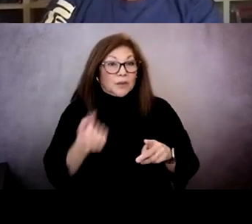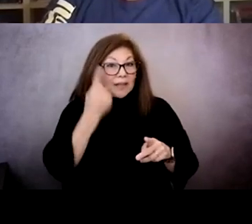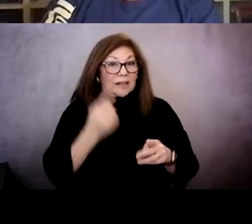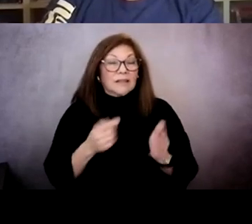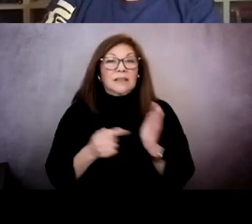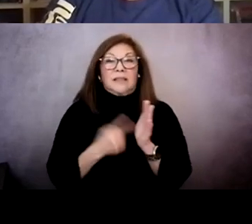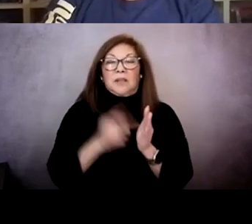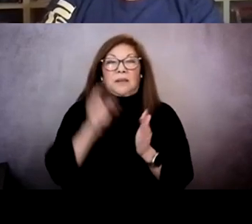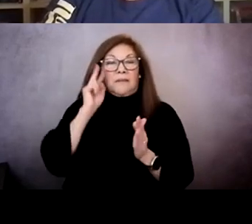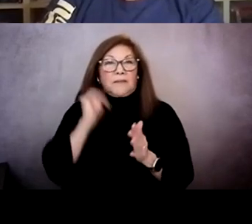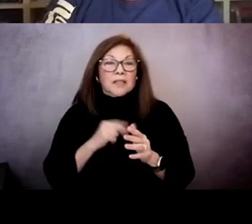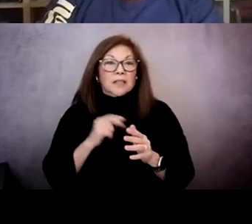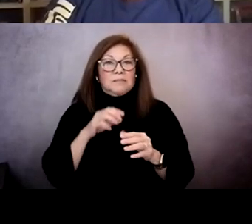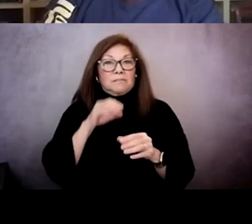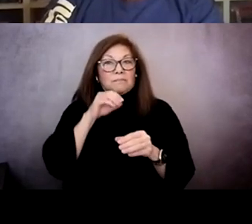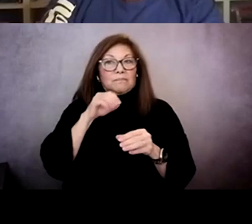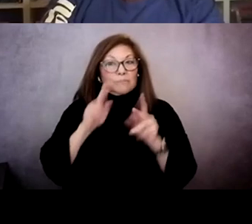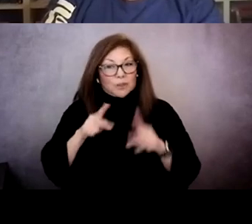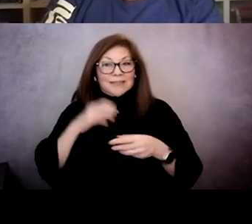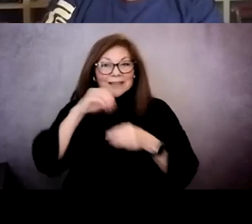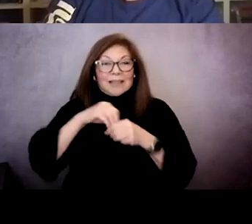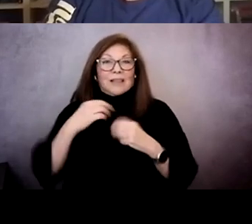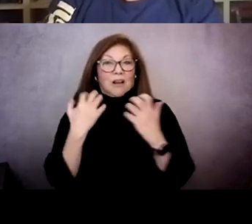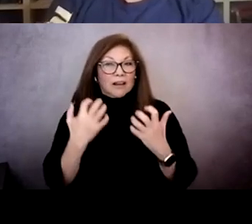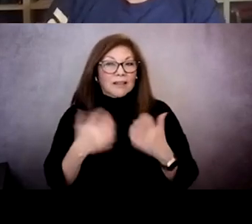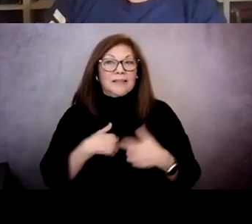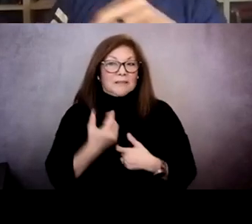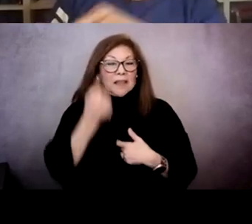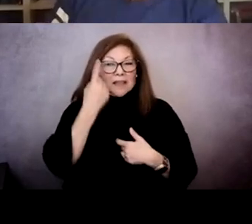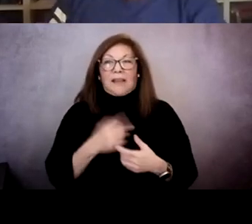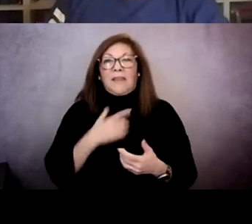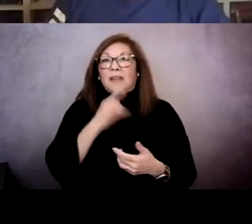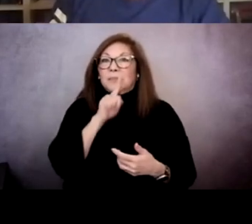like a Vietnamese person in the audience and they get it, and that's really rewarding.